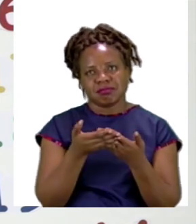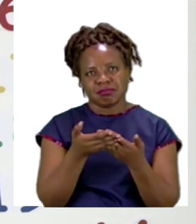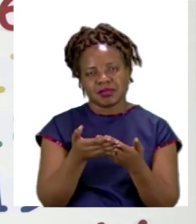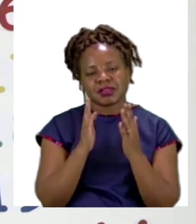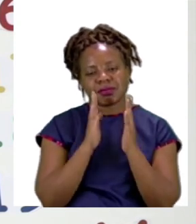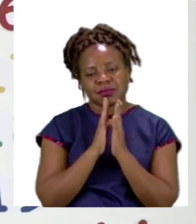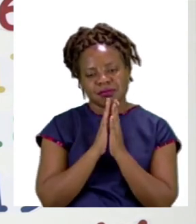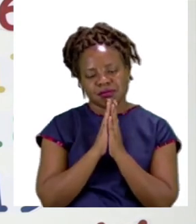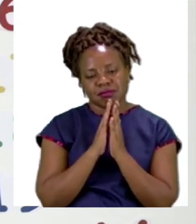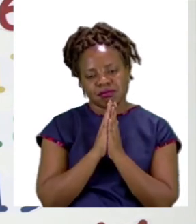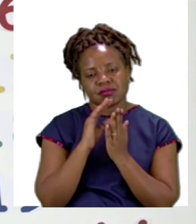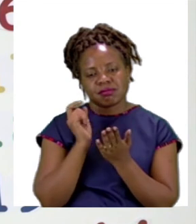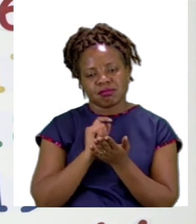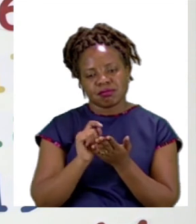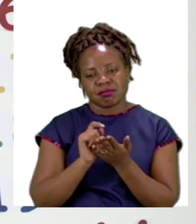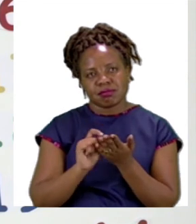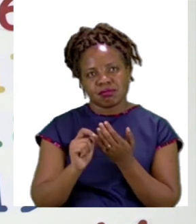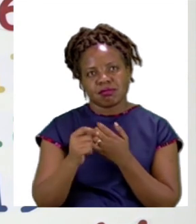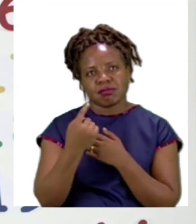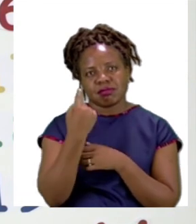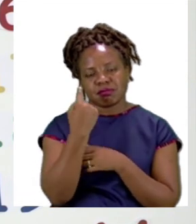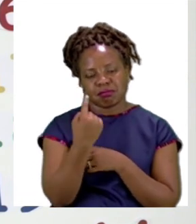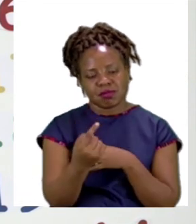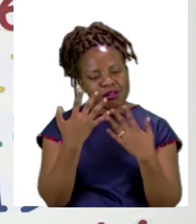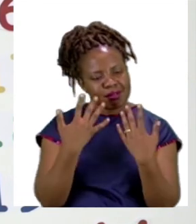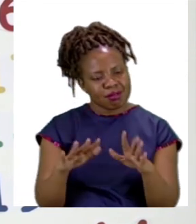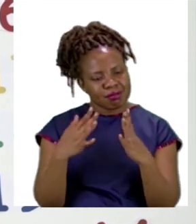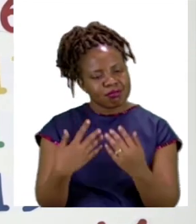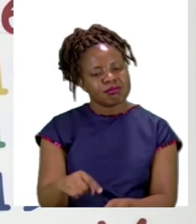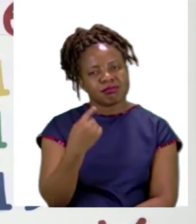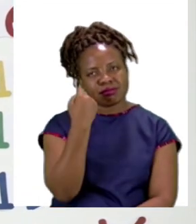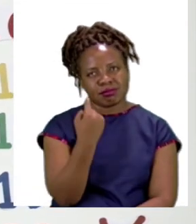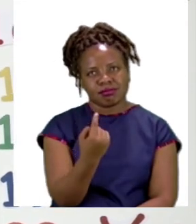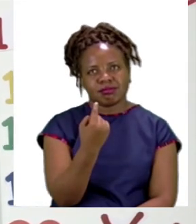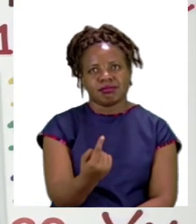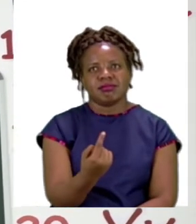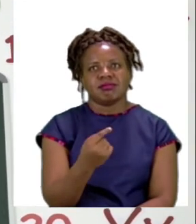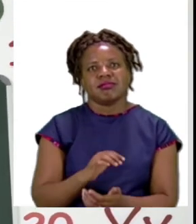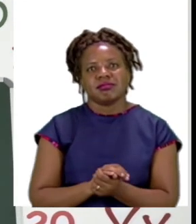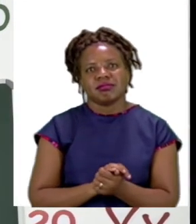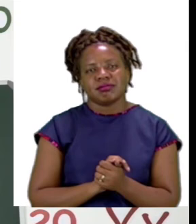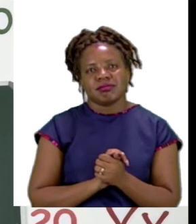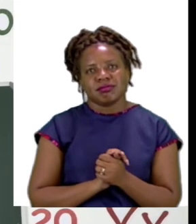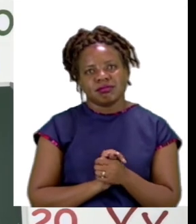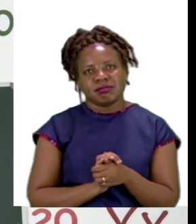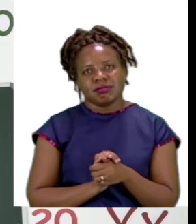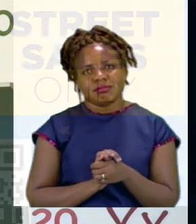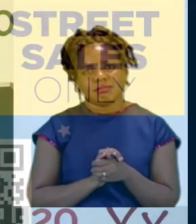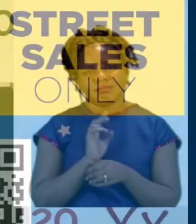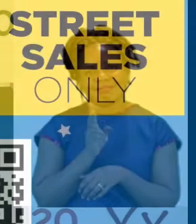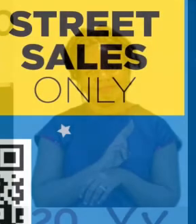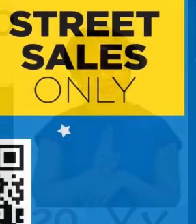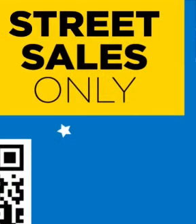work by yourselves, or rather finish it by yourselves. I will see you soon after our